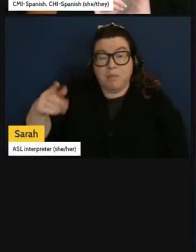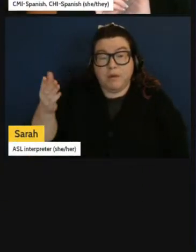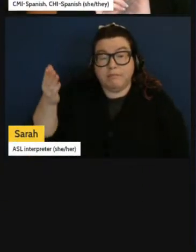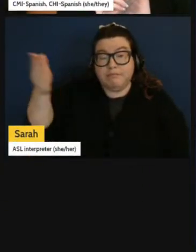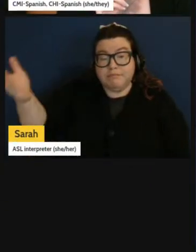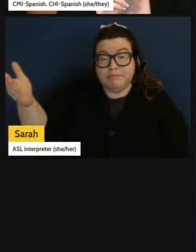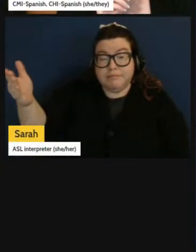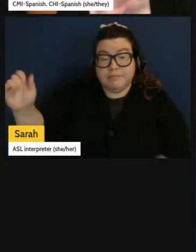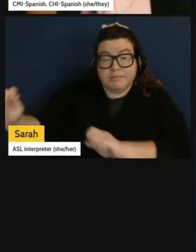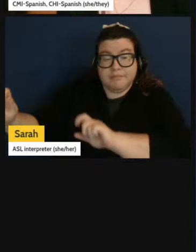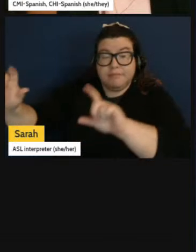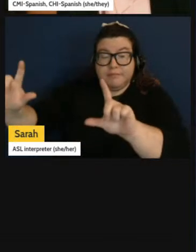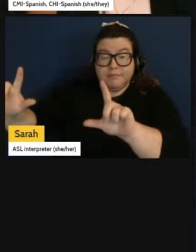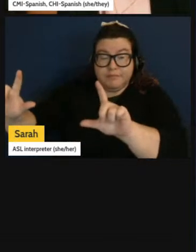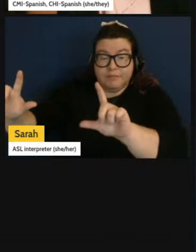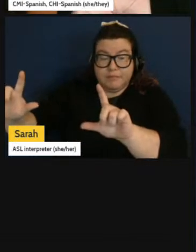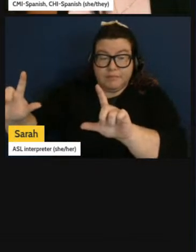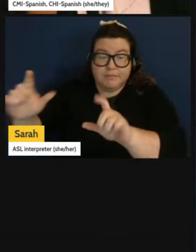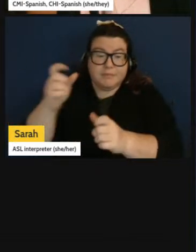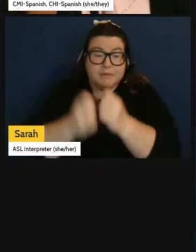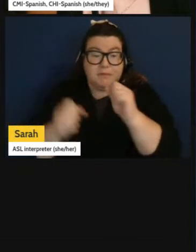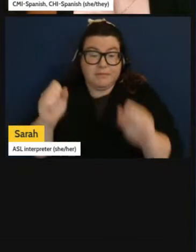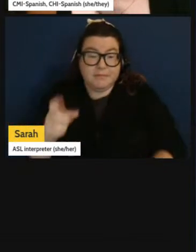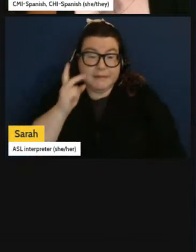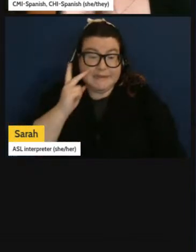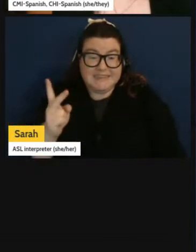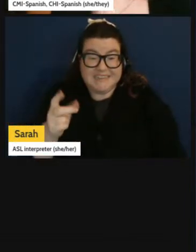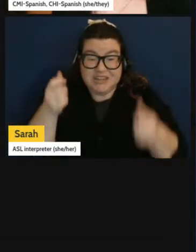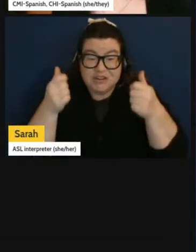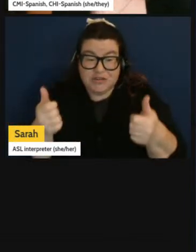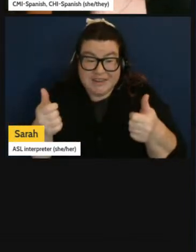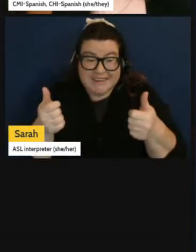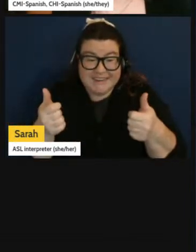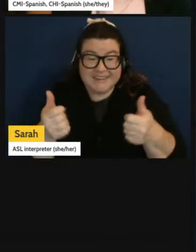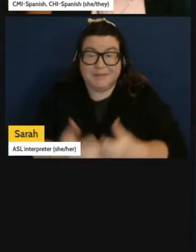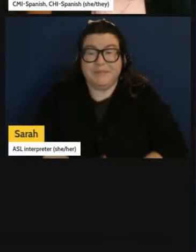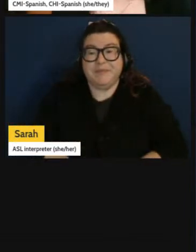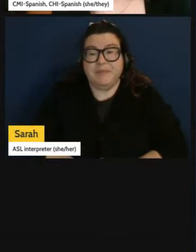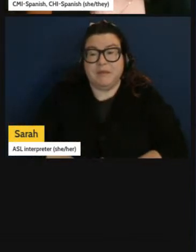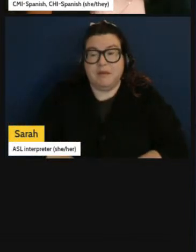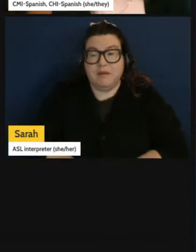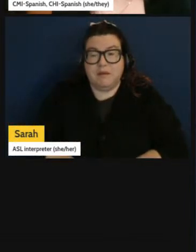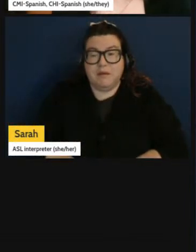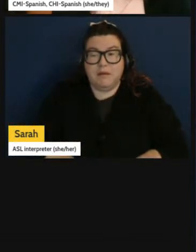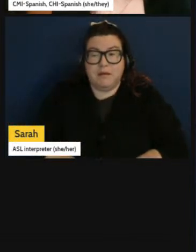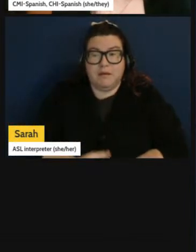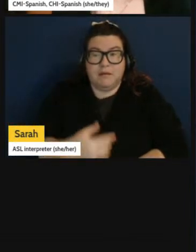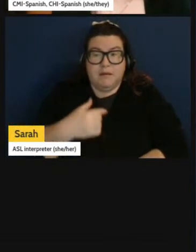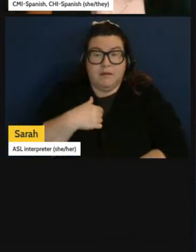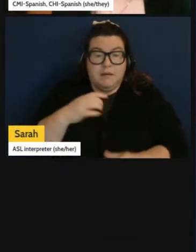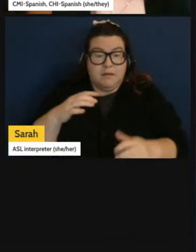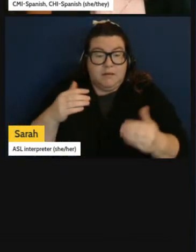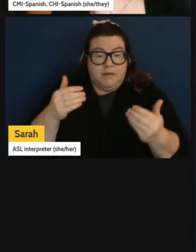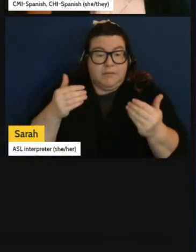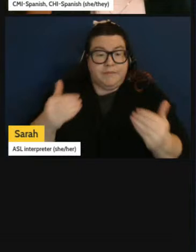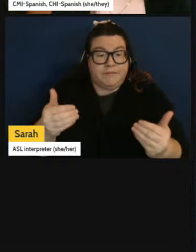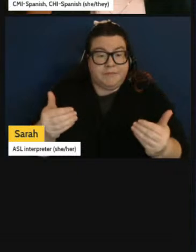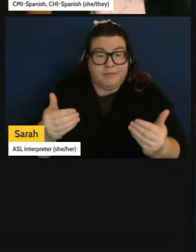screen. Everyone sees it. Great. What I'm actually going to go ahead and